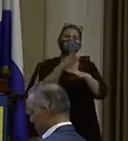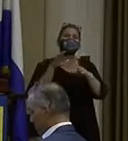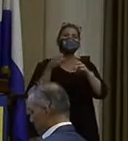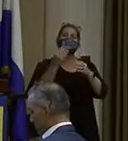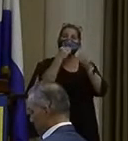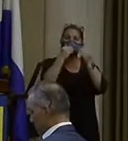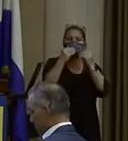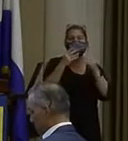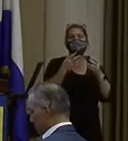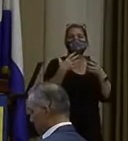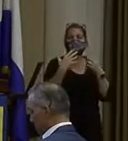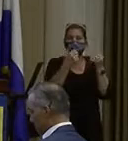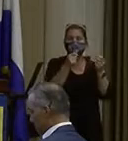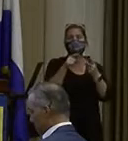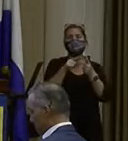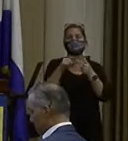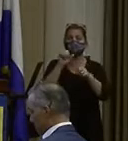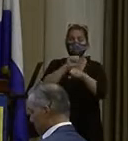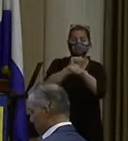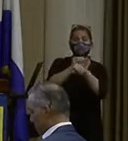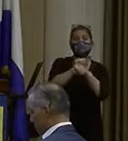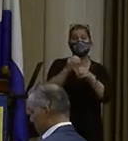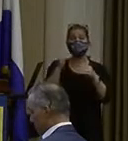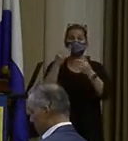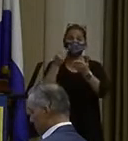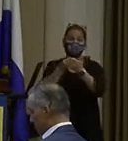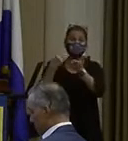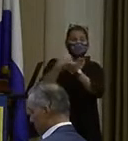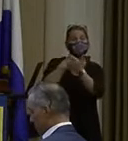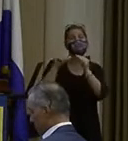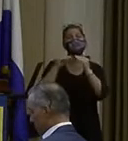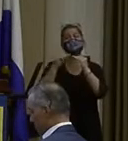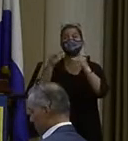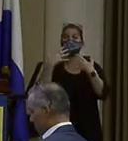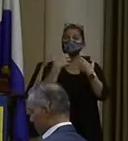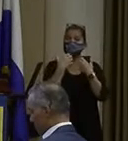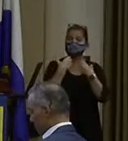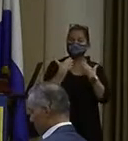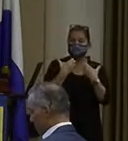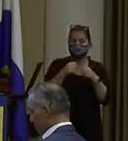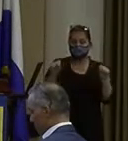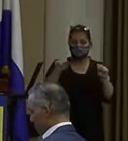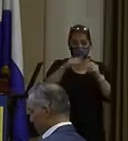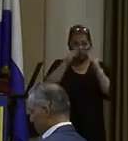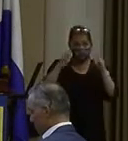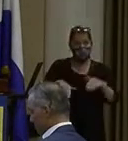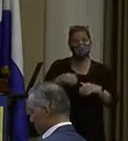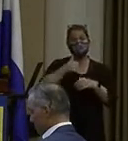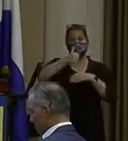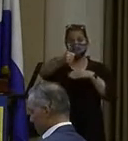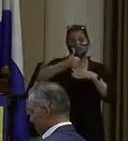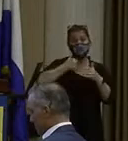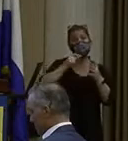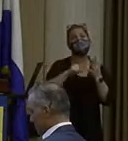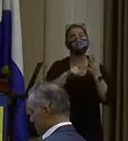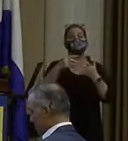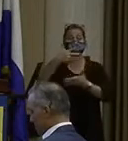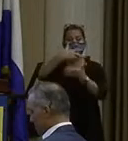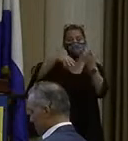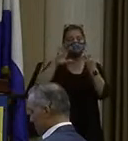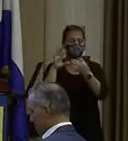healthy food, employment, stable income, safe and affordable housing, safe neighborhoods, reliable transportation, and